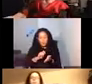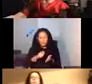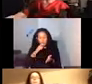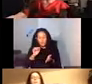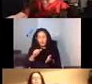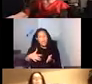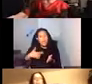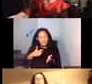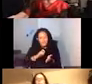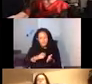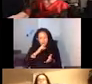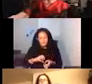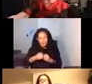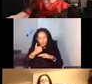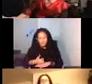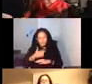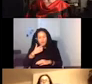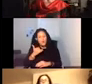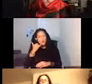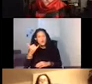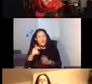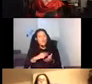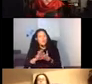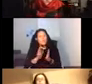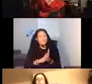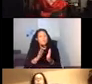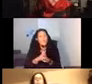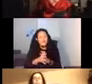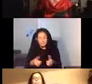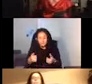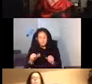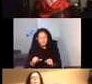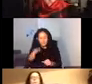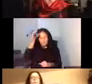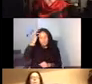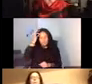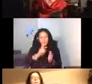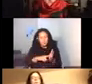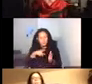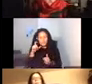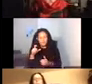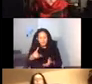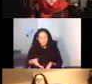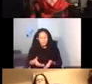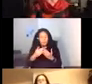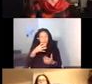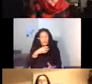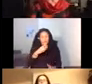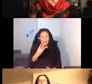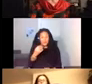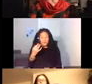autobiographical books form the basis of Call the Midwife. Professor Lorna Castleton, born 1938 in